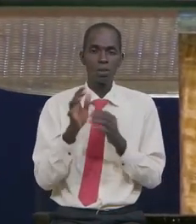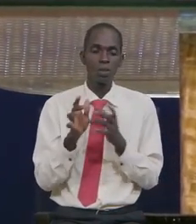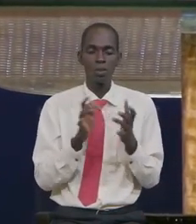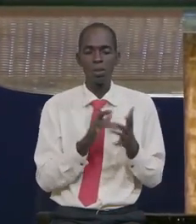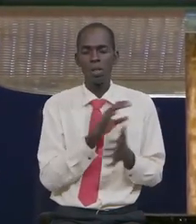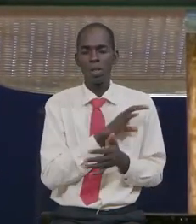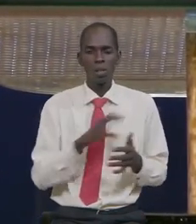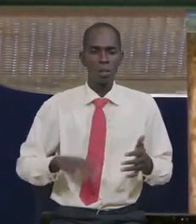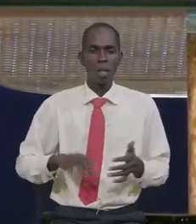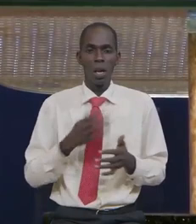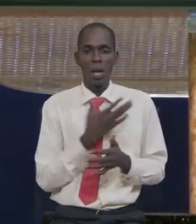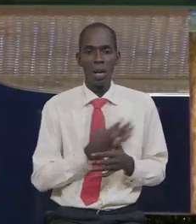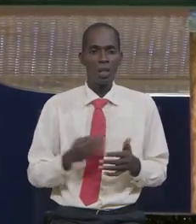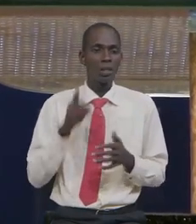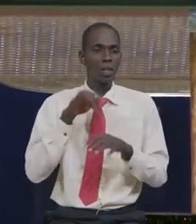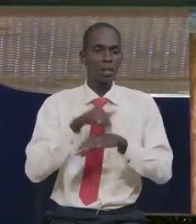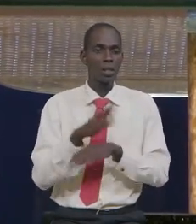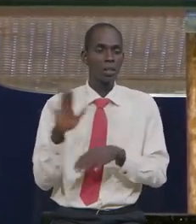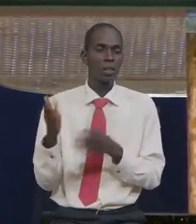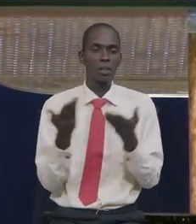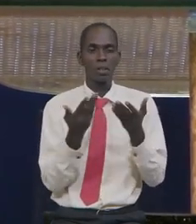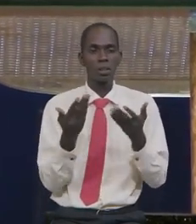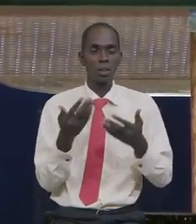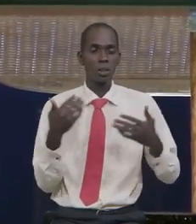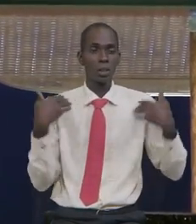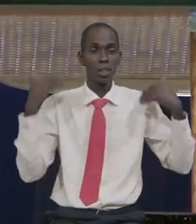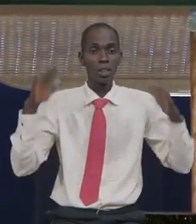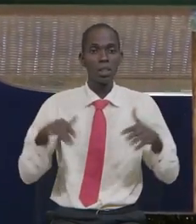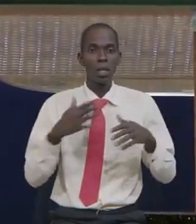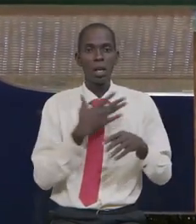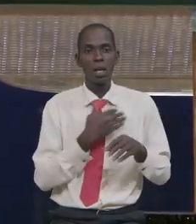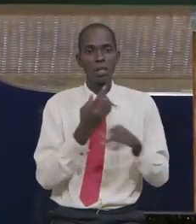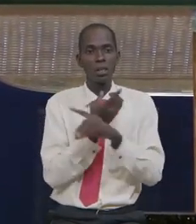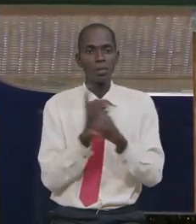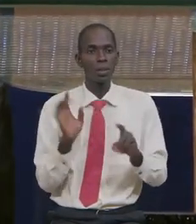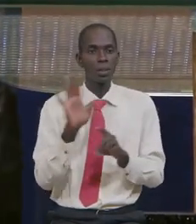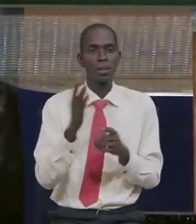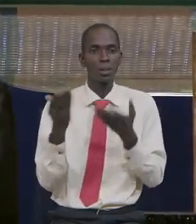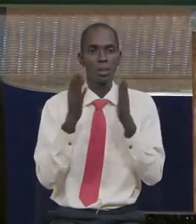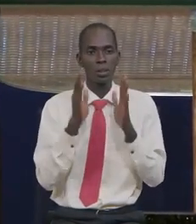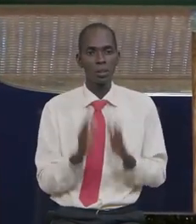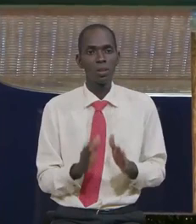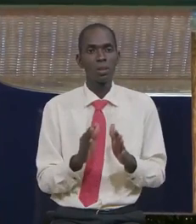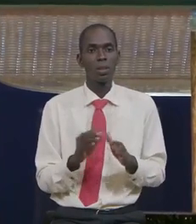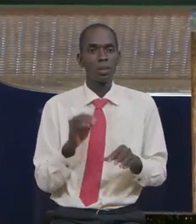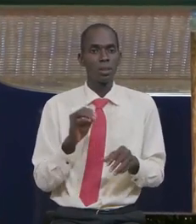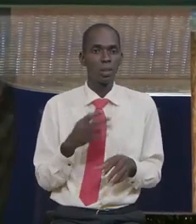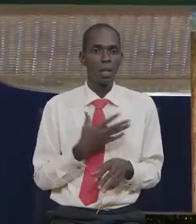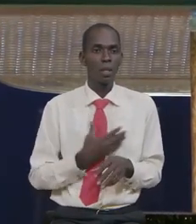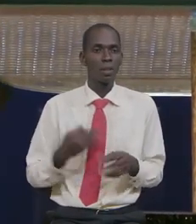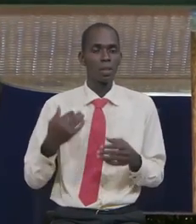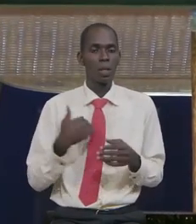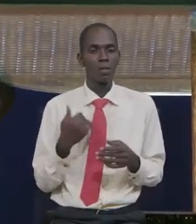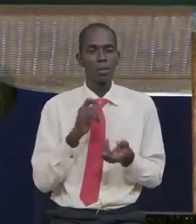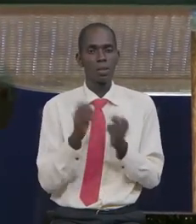and delivered his servants that trusted him, and have changed the king's word